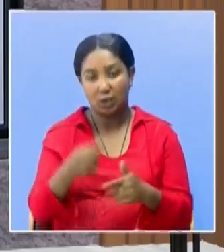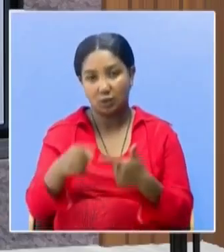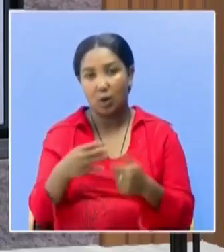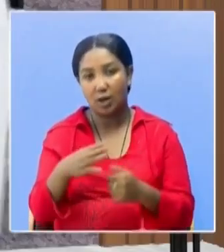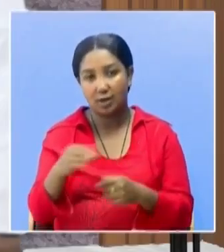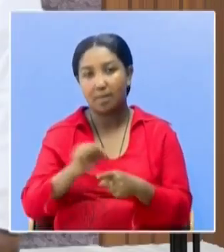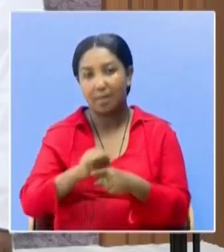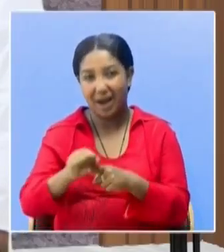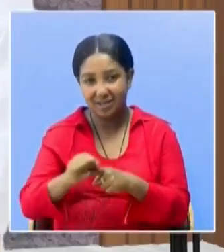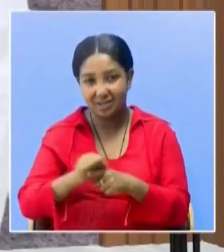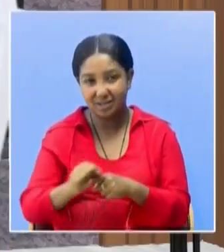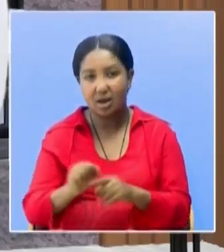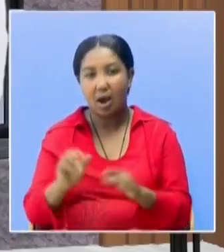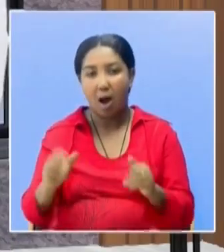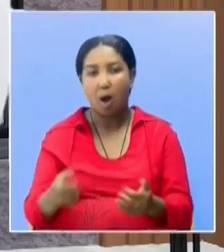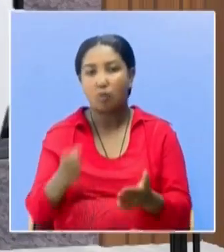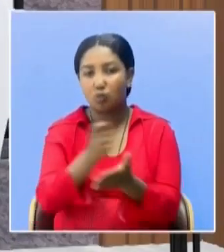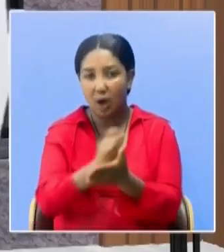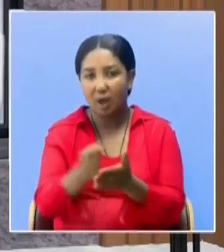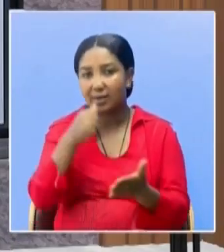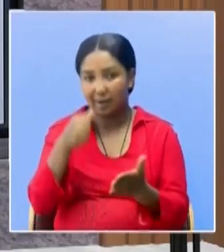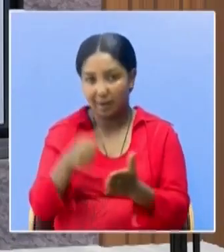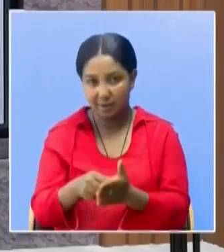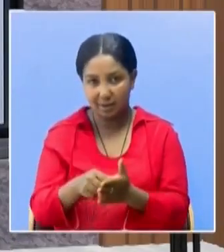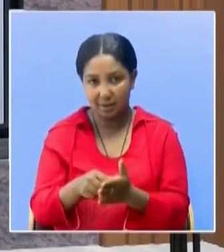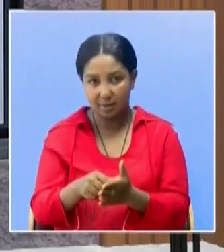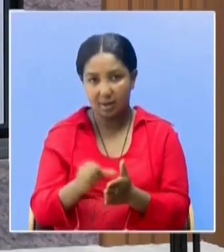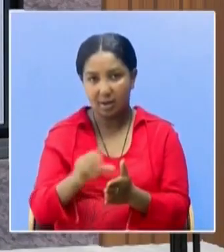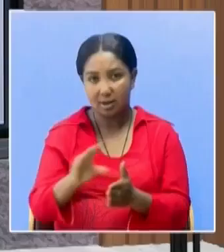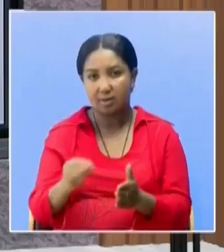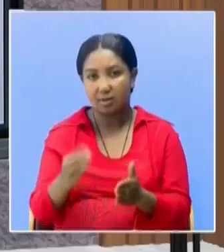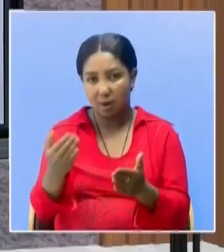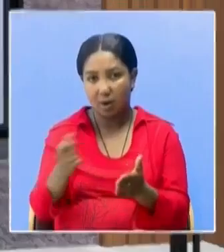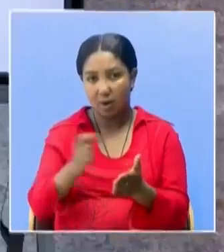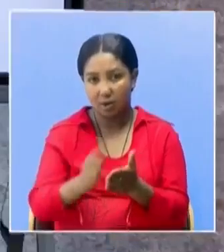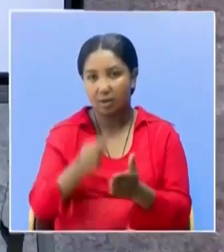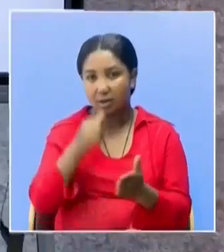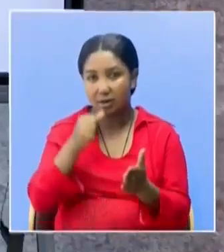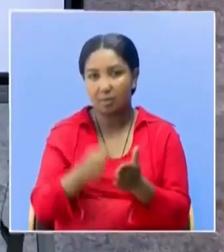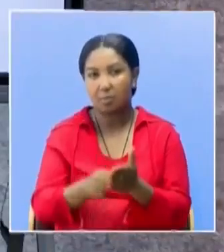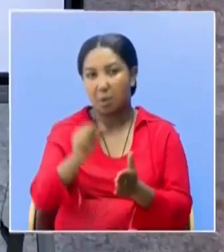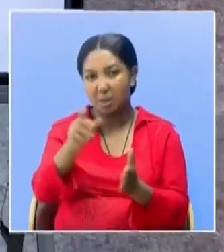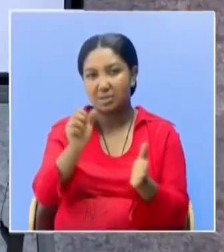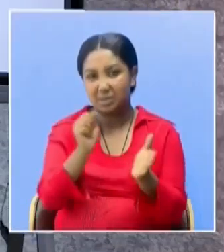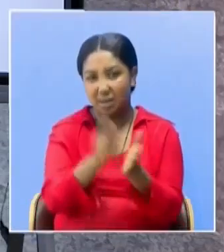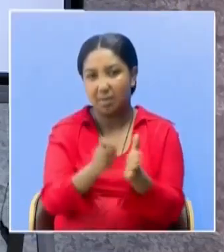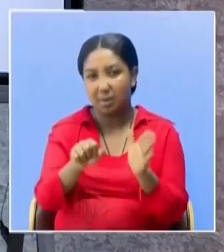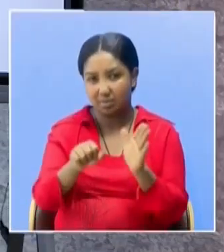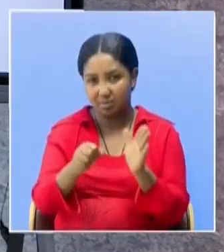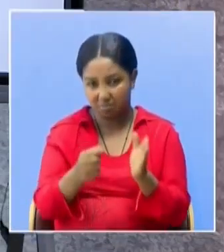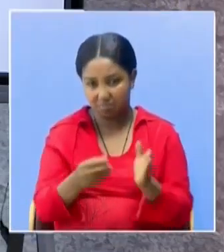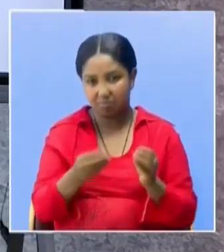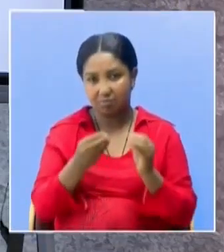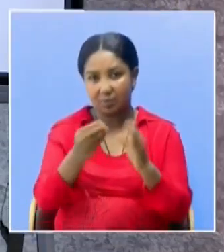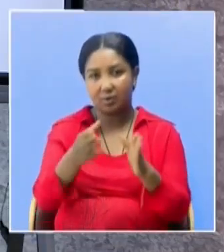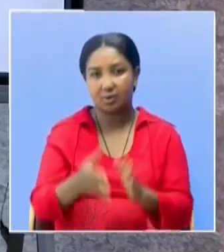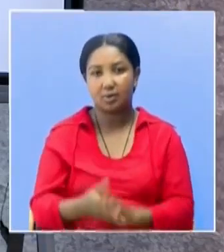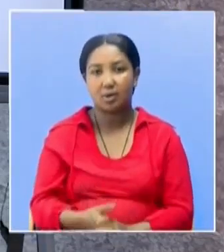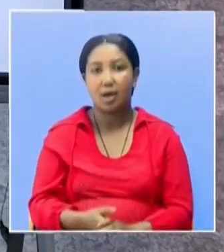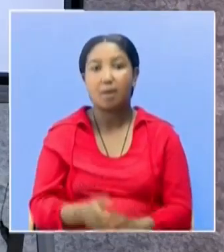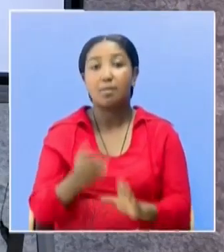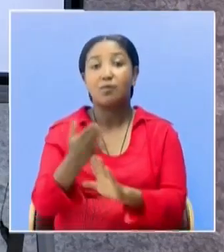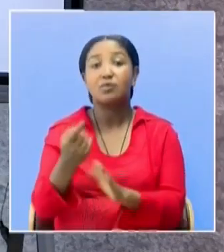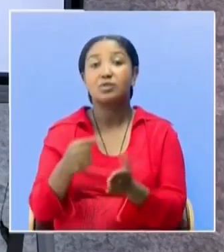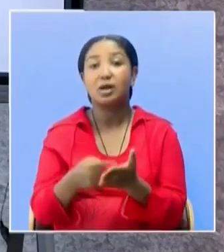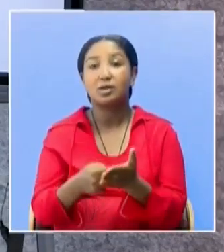and practice how to write a letter. And then I'm going to write a letter, one sample letter to you. And before